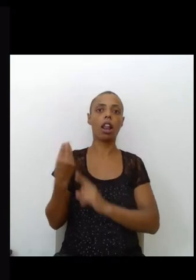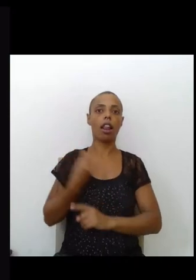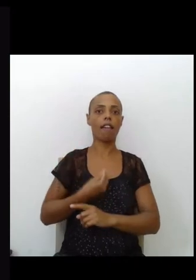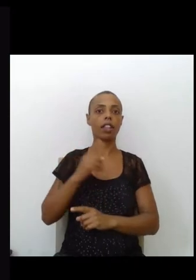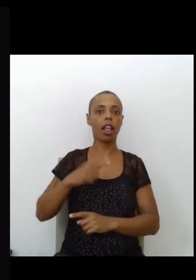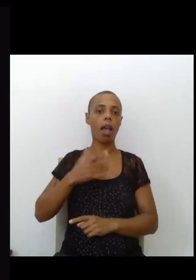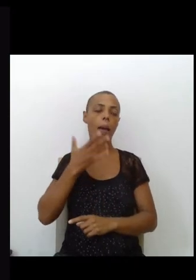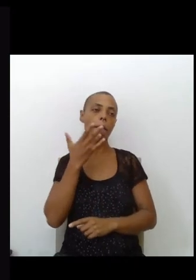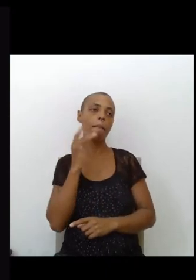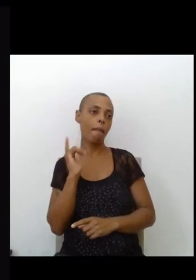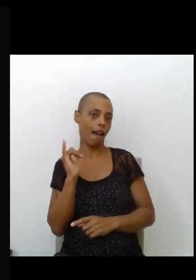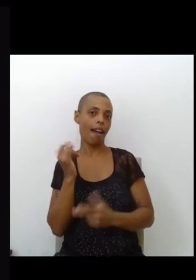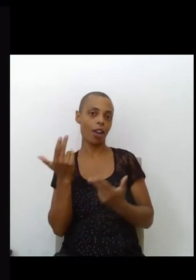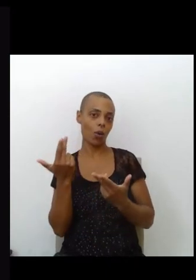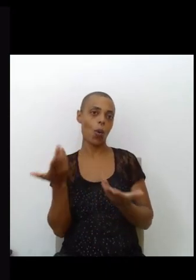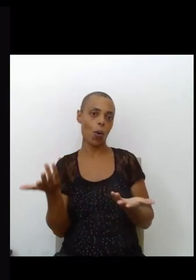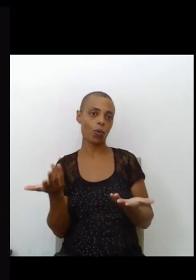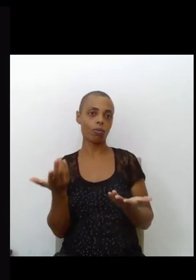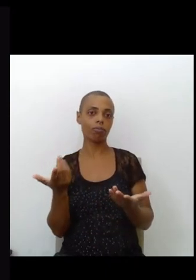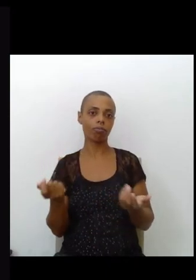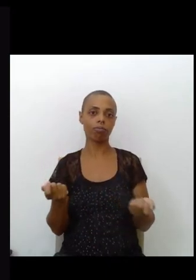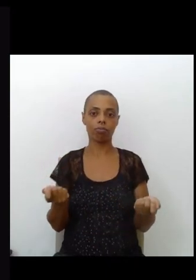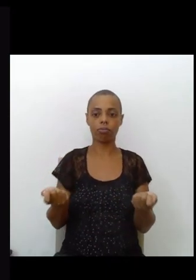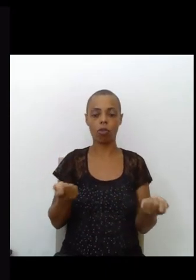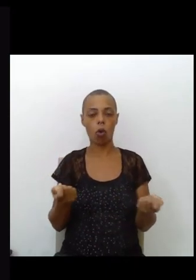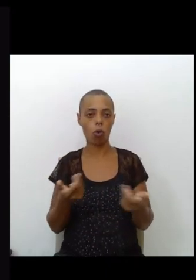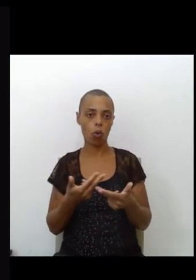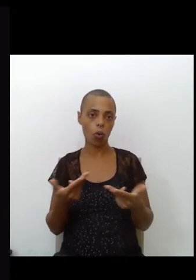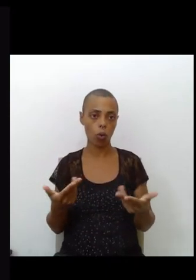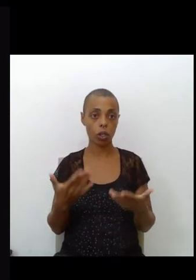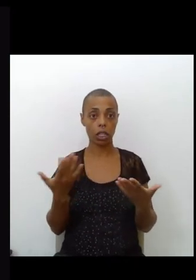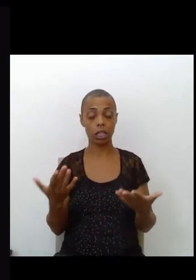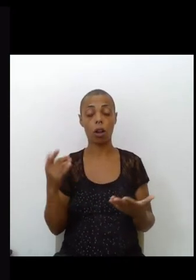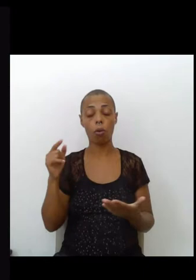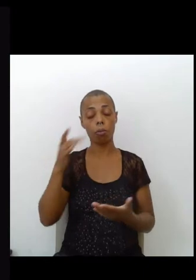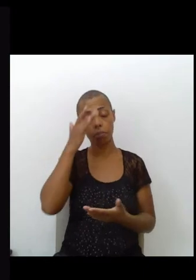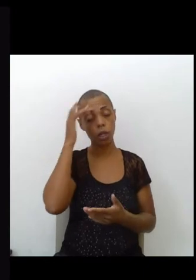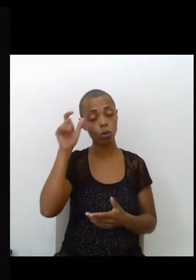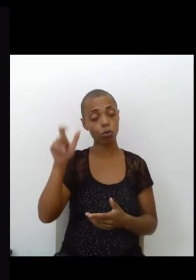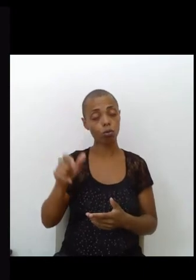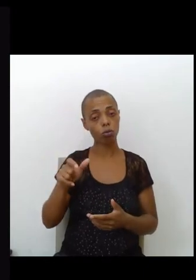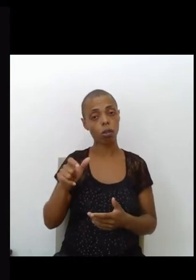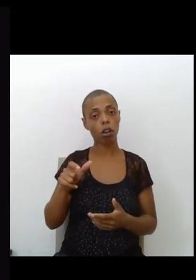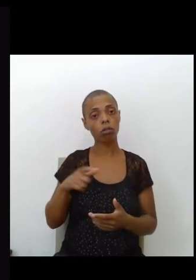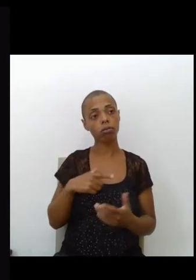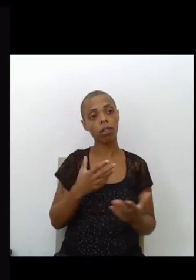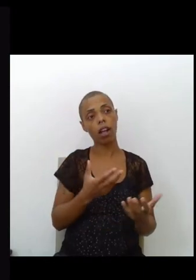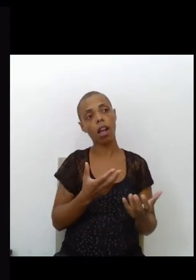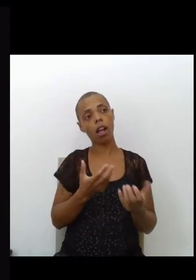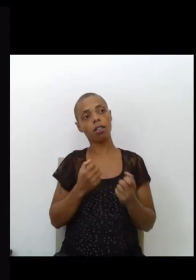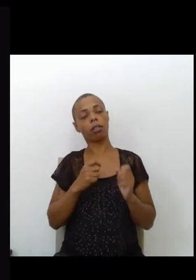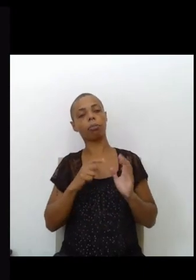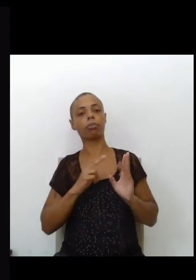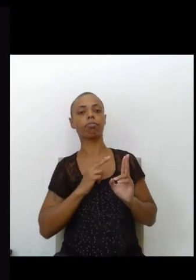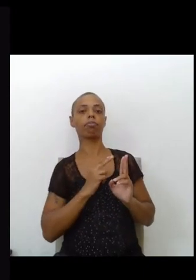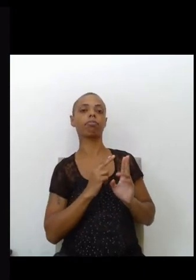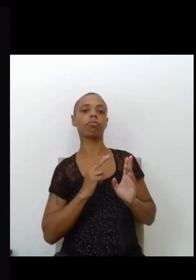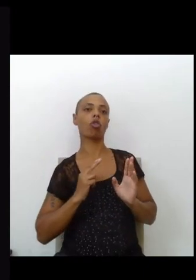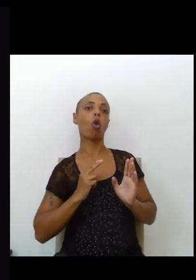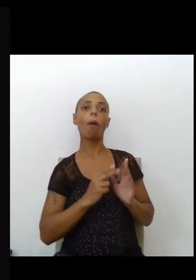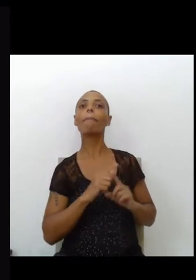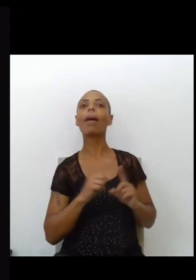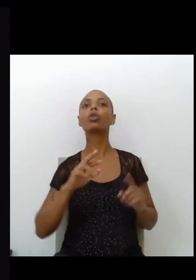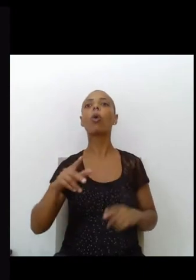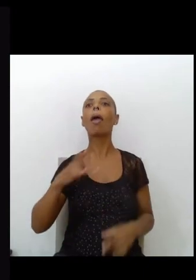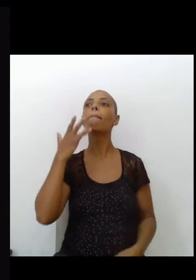at the same time this may not be limited to biological Parenthood as many people are known to